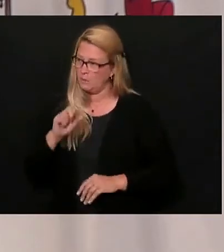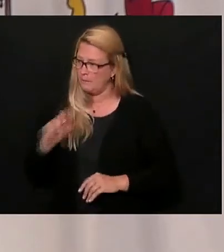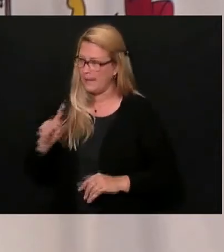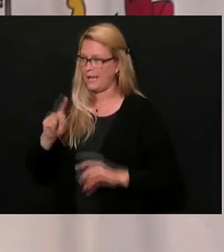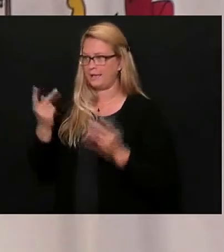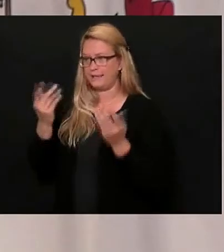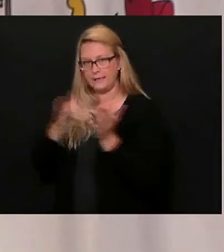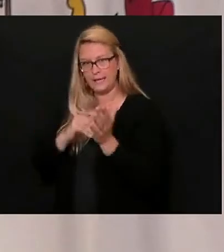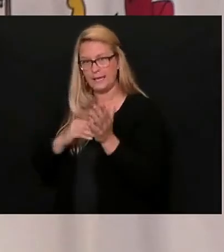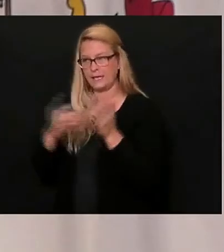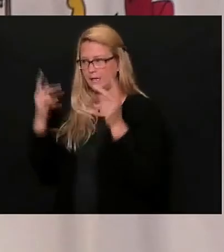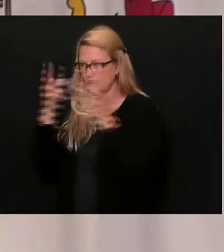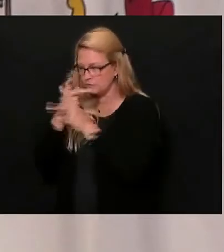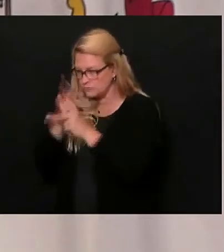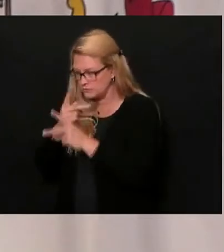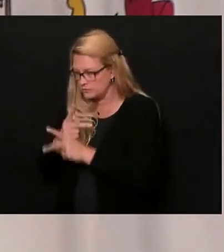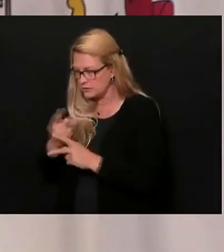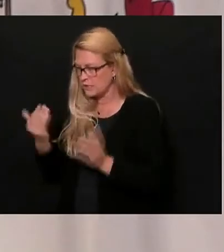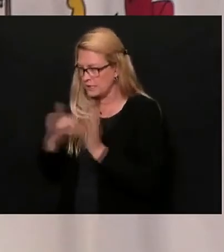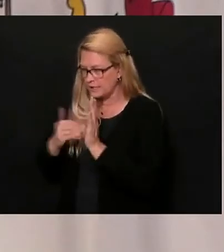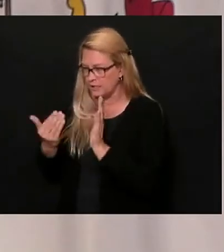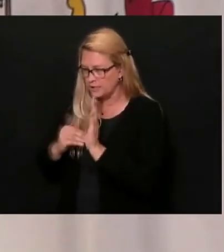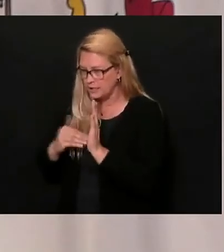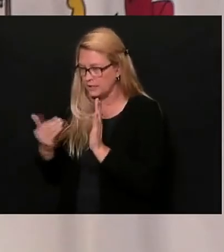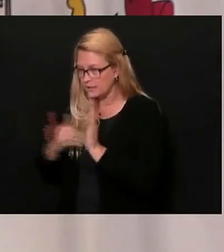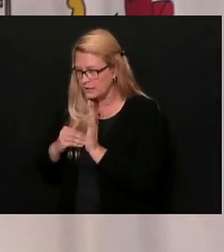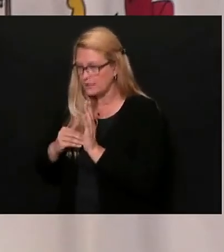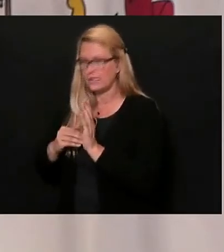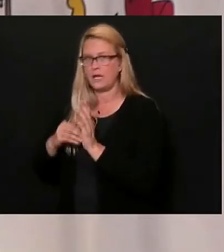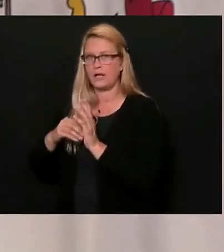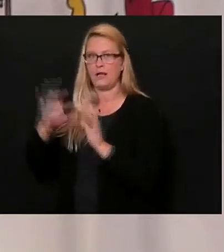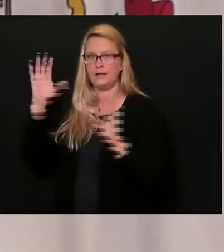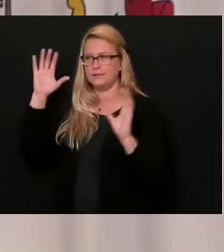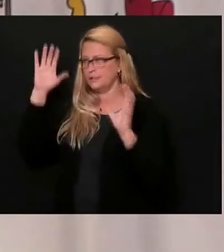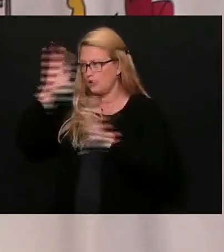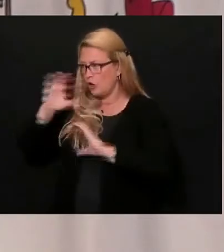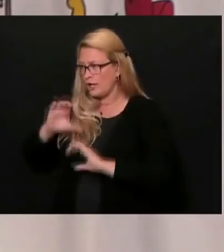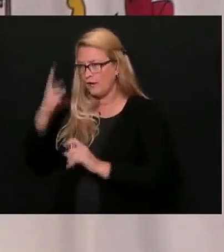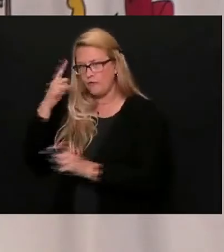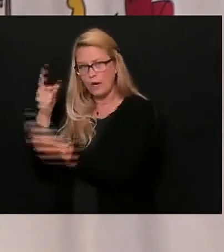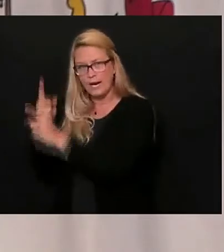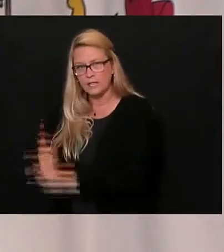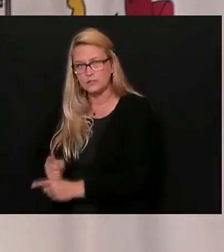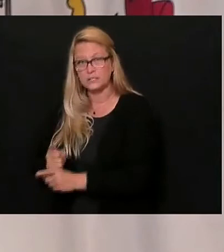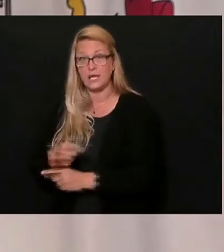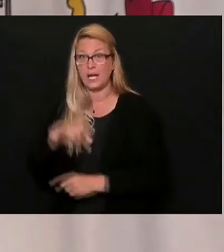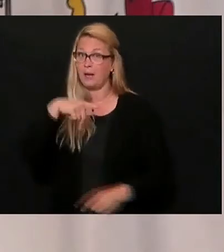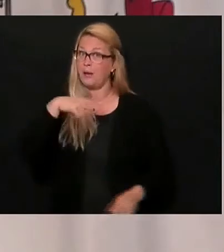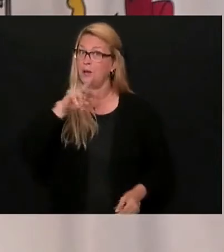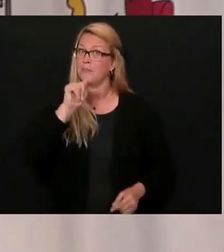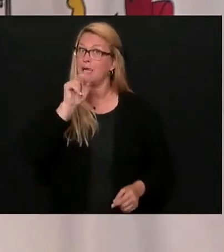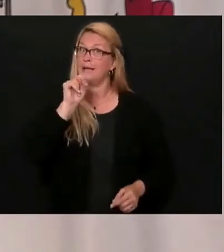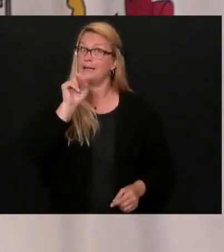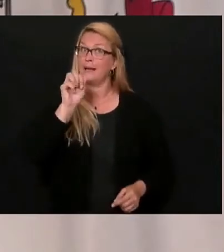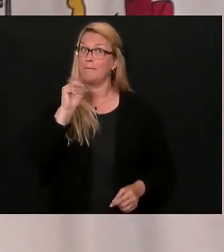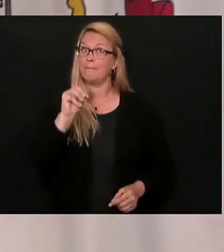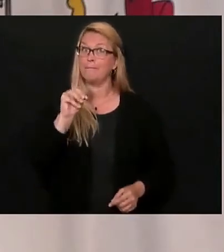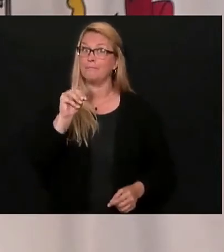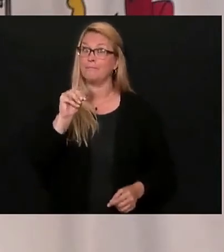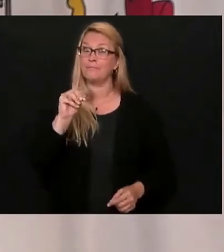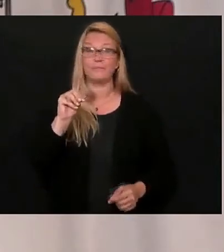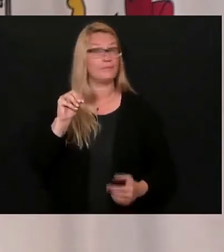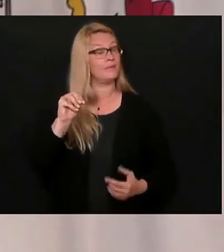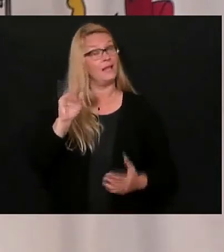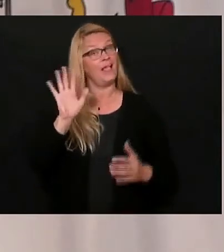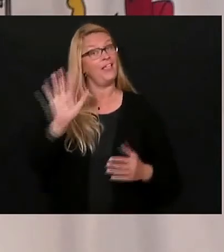the process of digging deeper and deeper and deeper. From the standpoint of Putnam County came